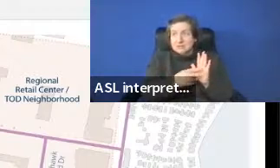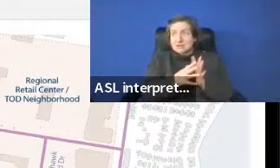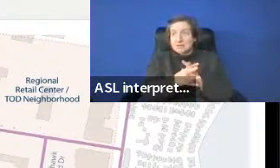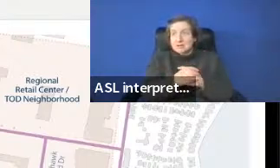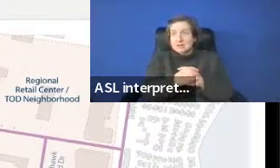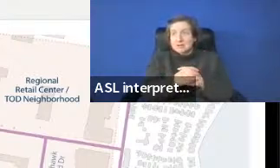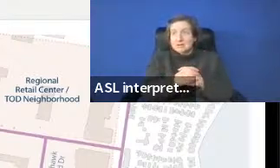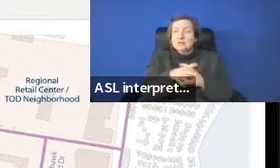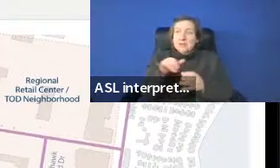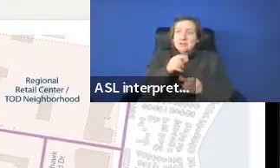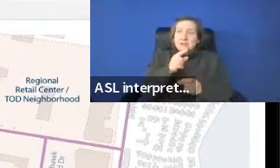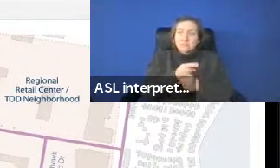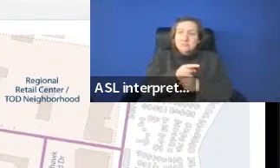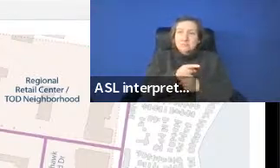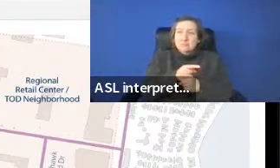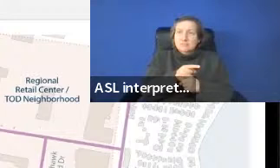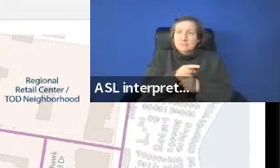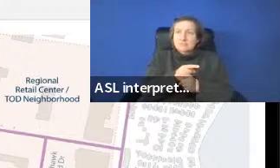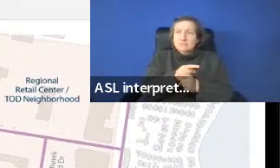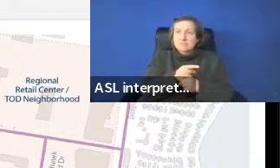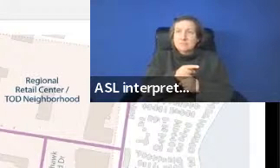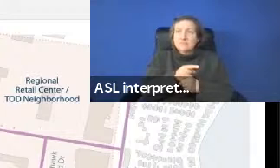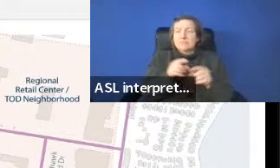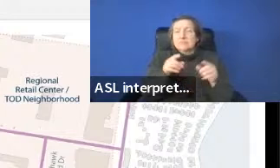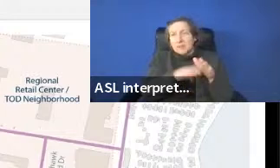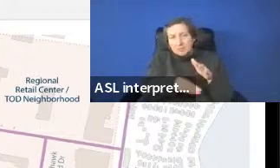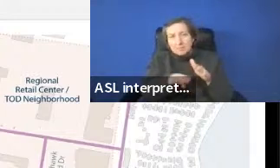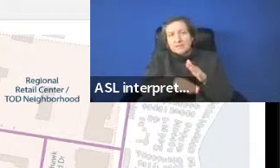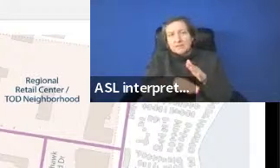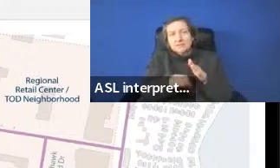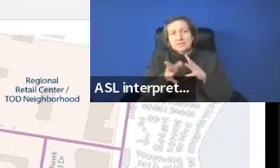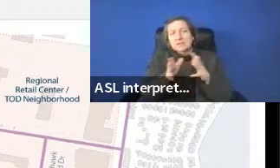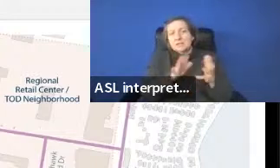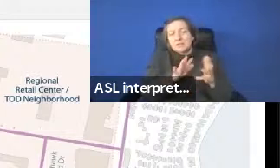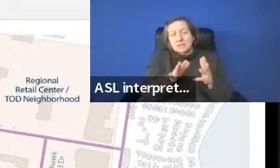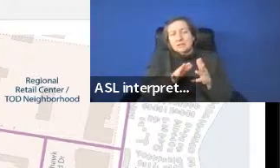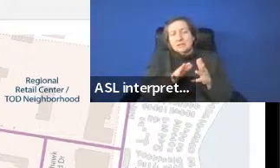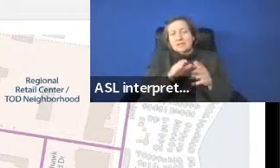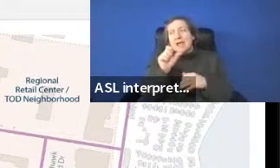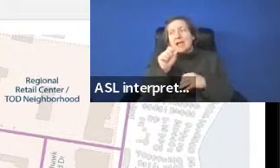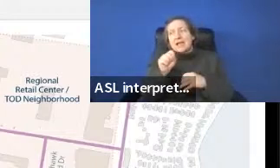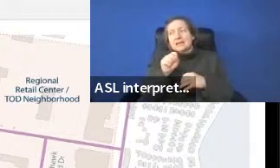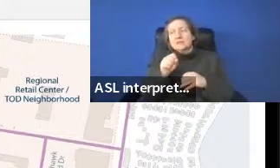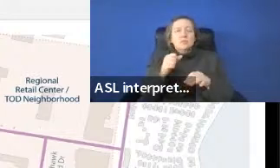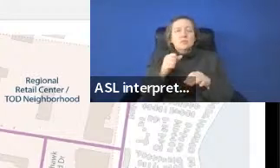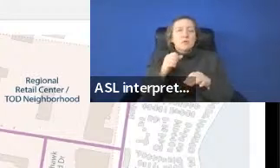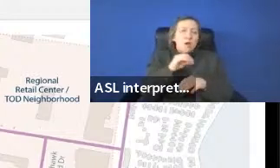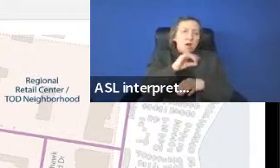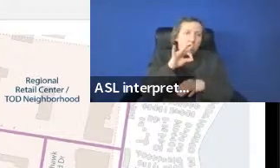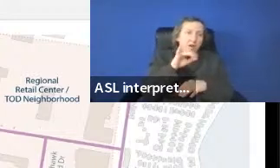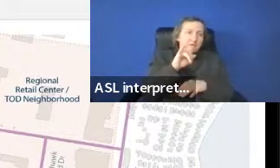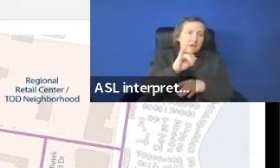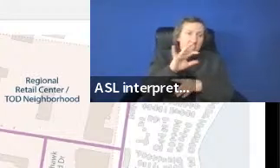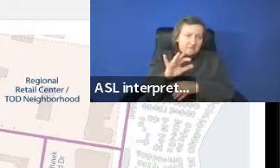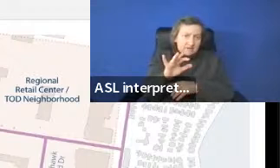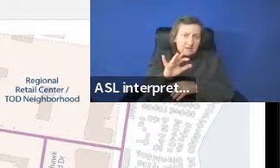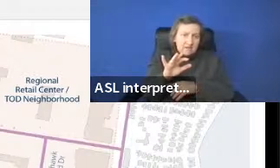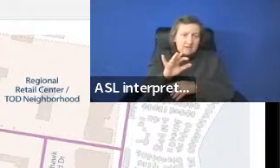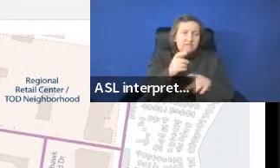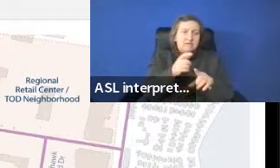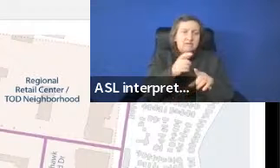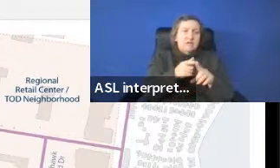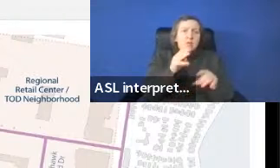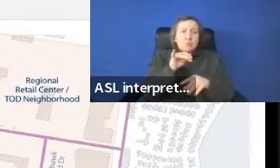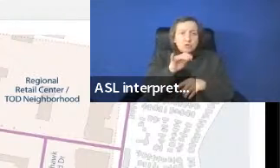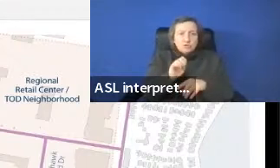That's correct. You're Okay. basically making kind of an S shape. You're getting off of I-5 to Marine Drive,